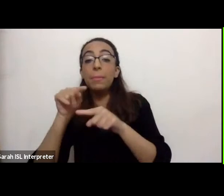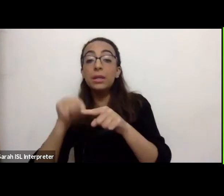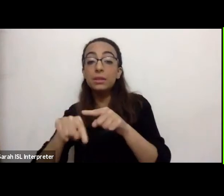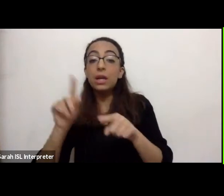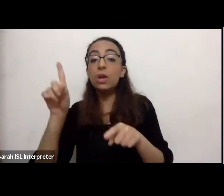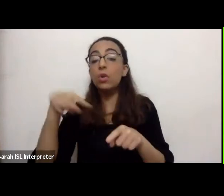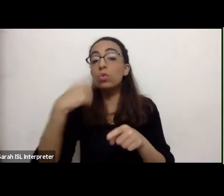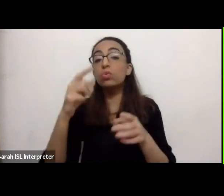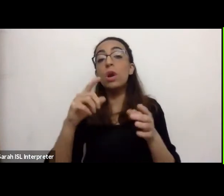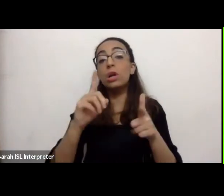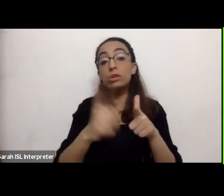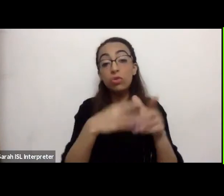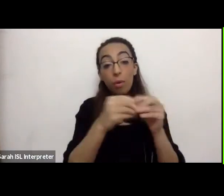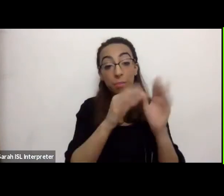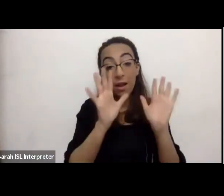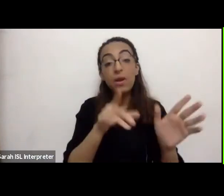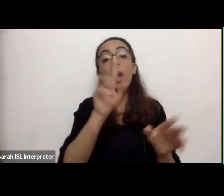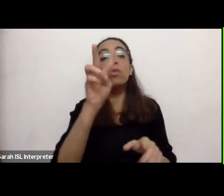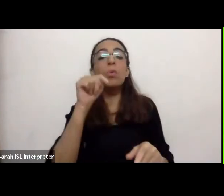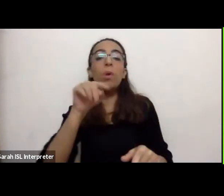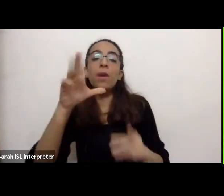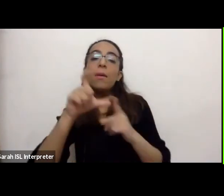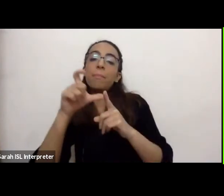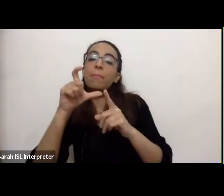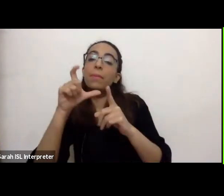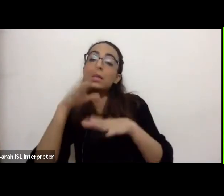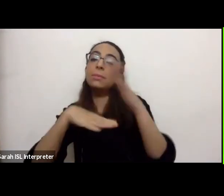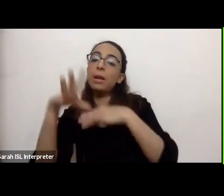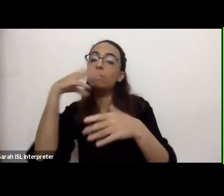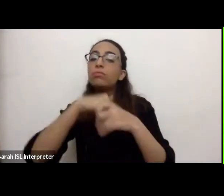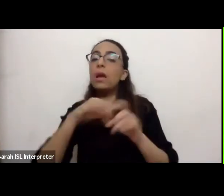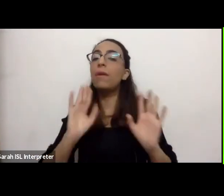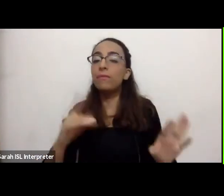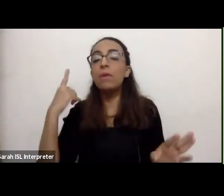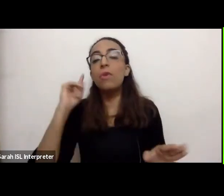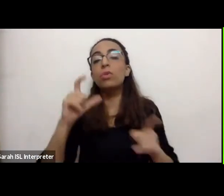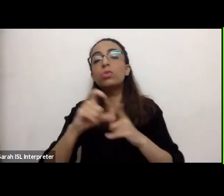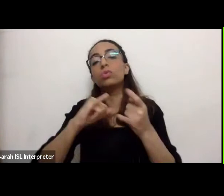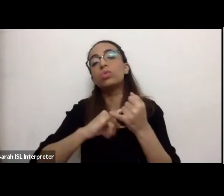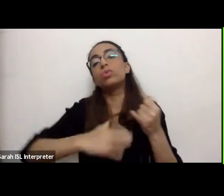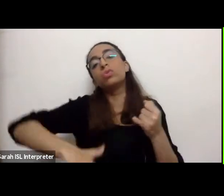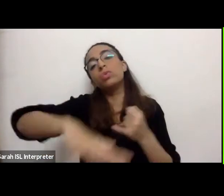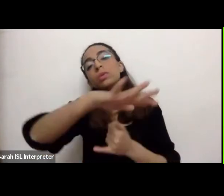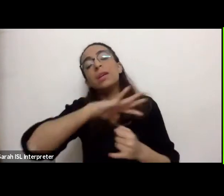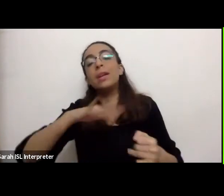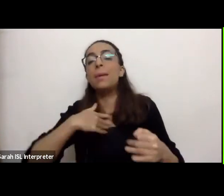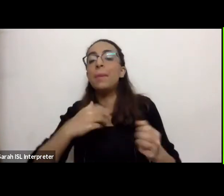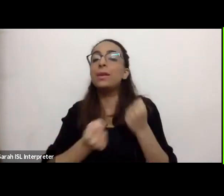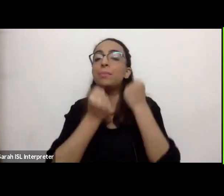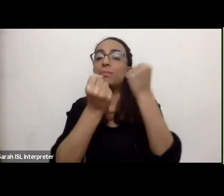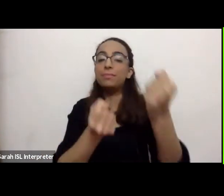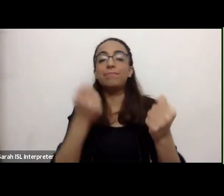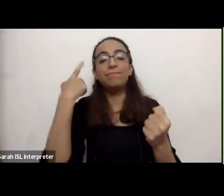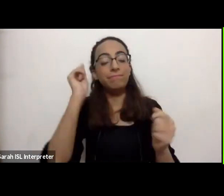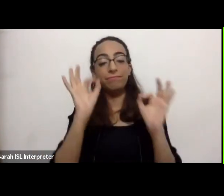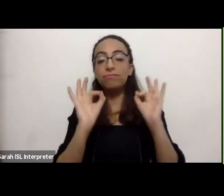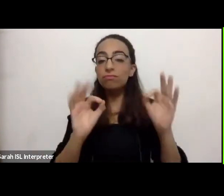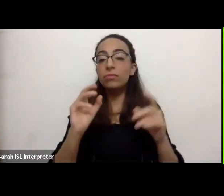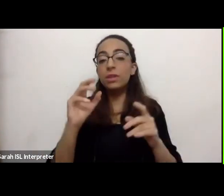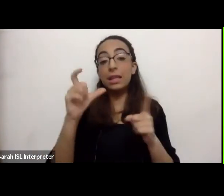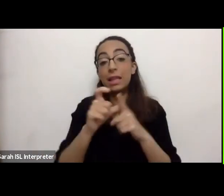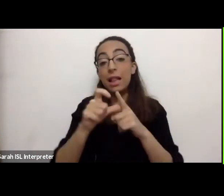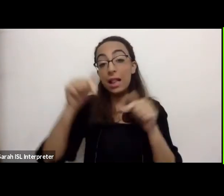total employee strength as a contribution towards society, which at Crown Plaza Today, New